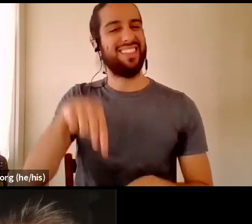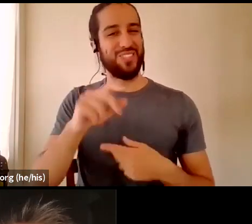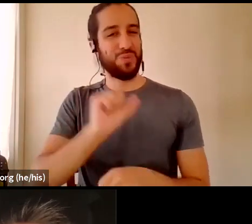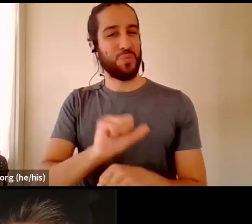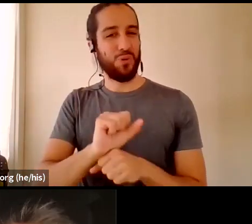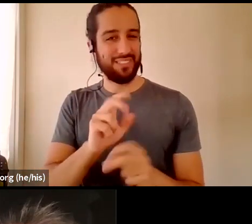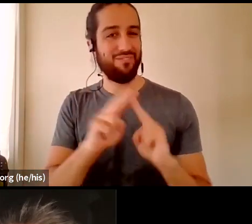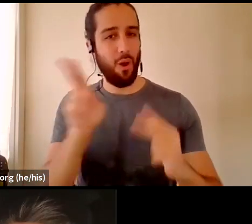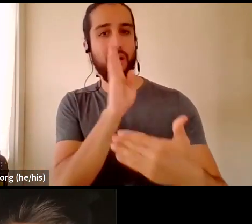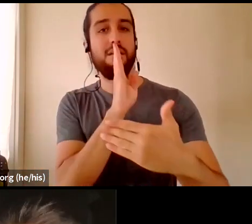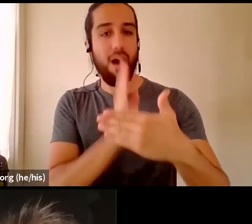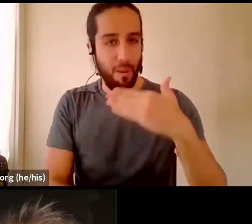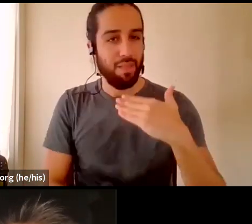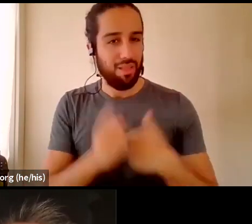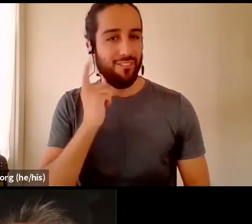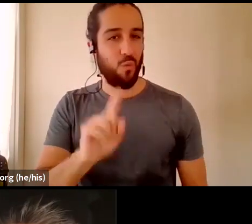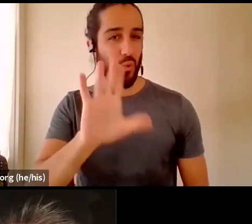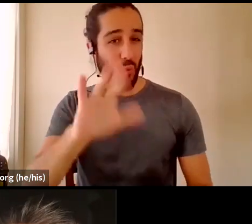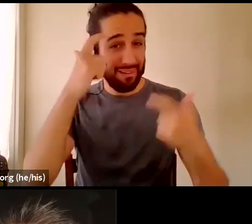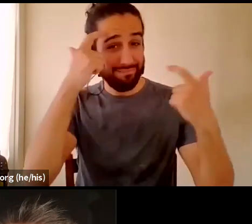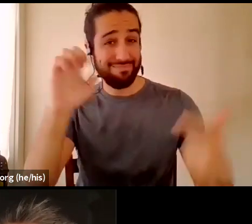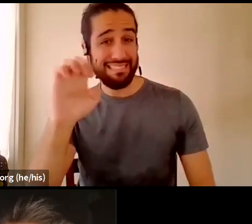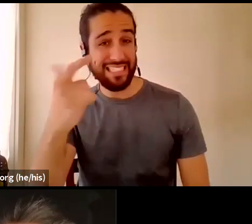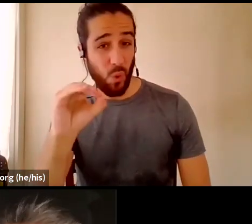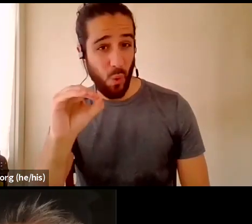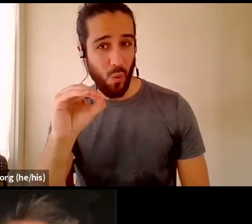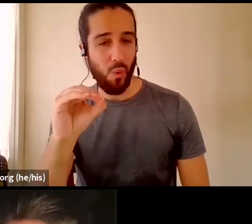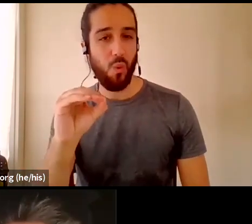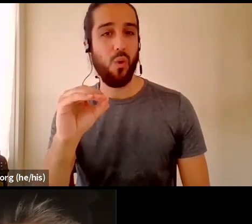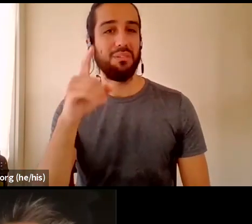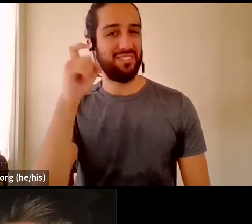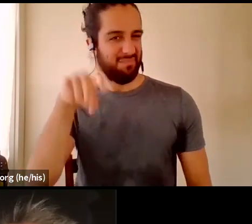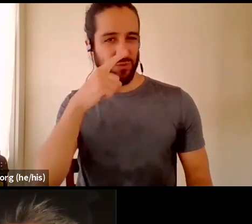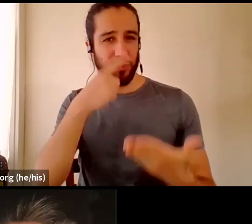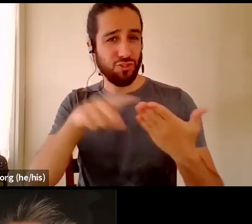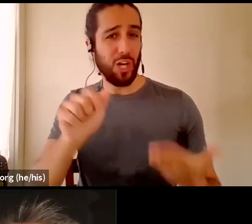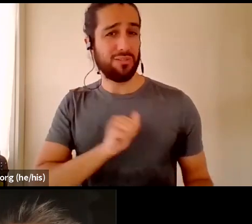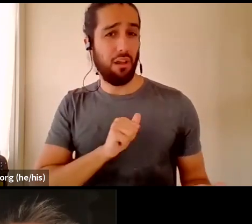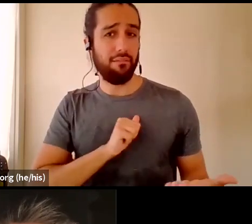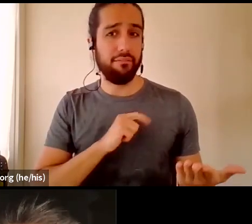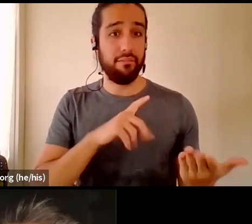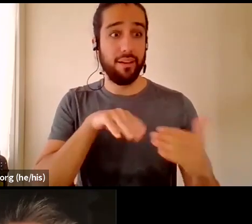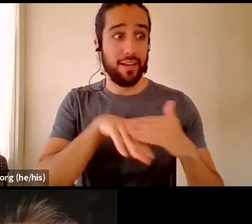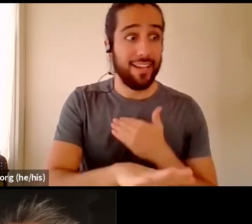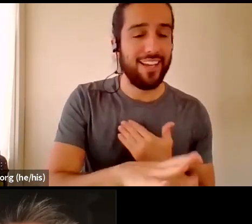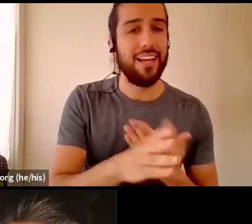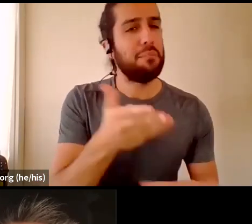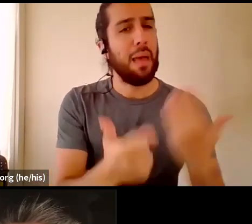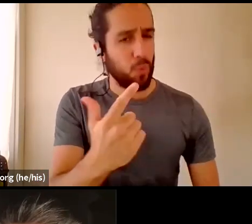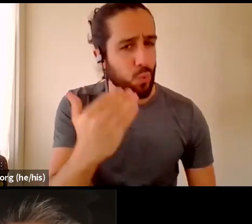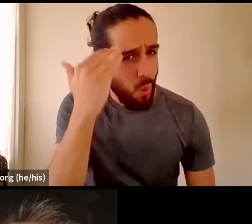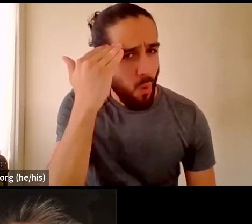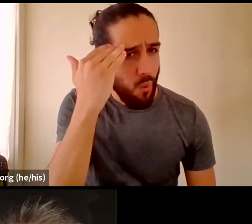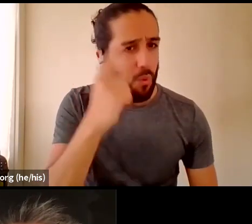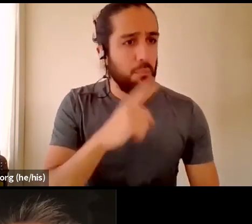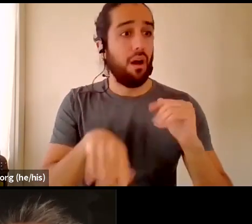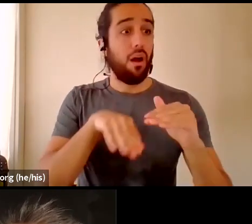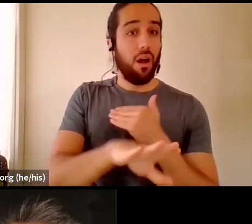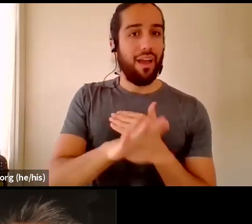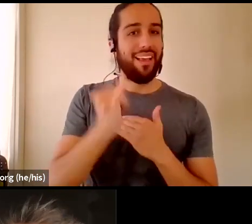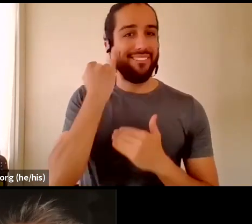check yourself and going, don't think that you know. Like, you might know, but you might learn something else.